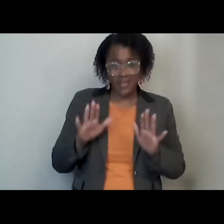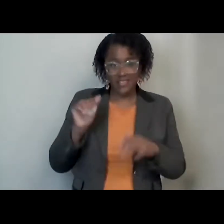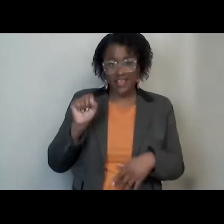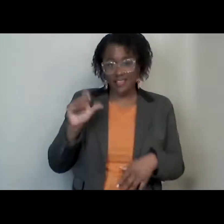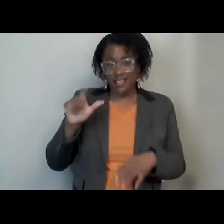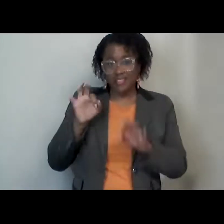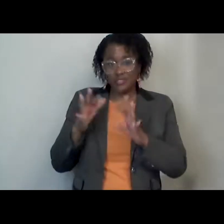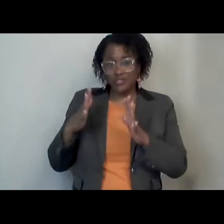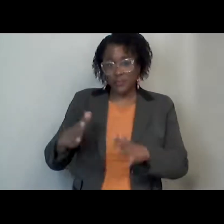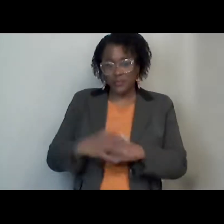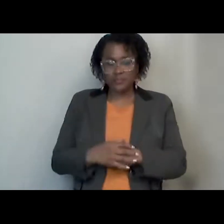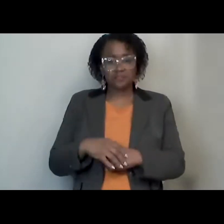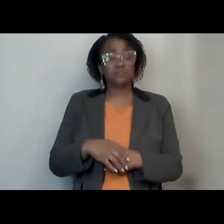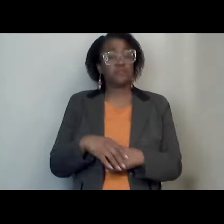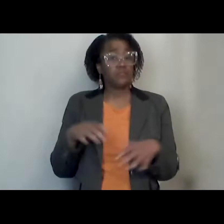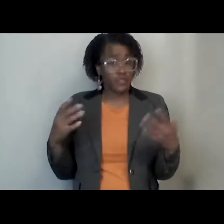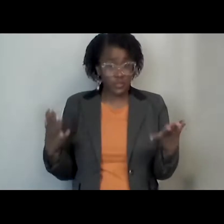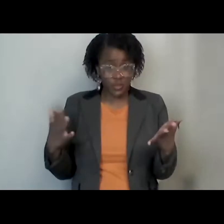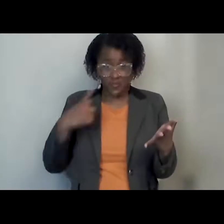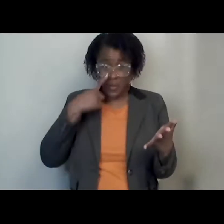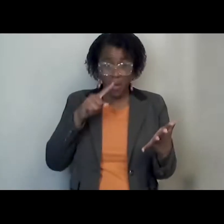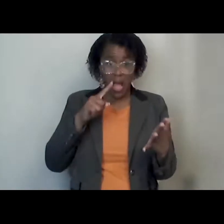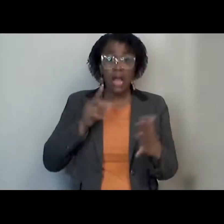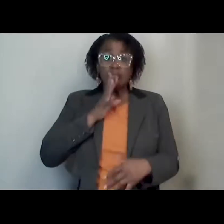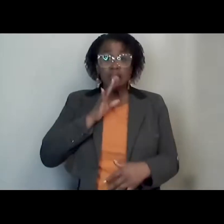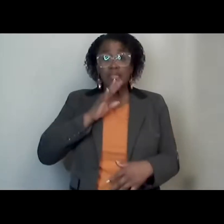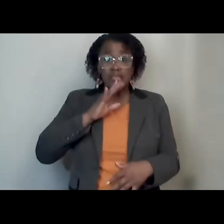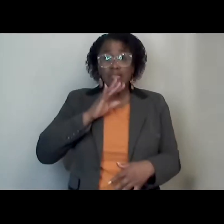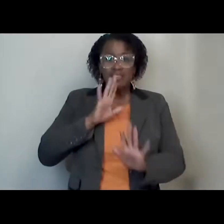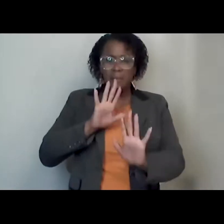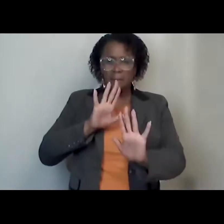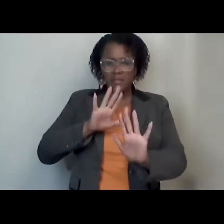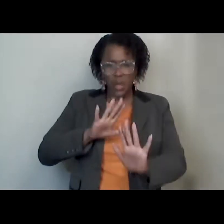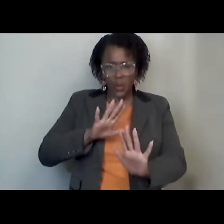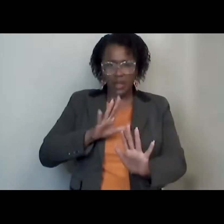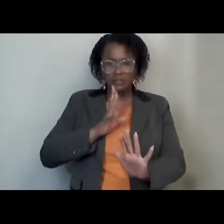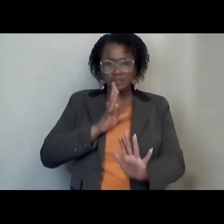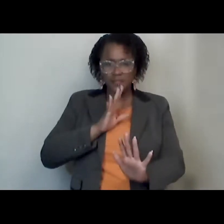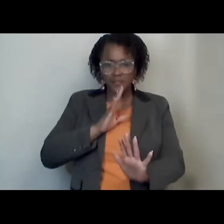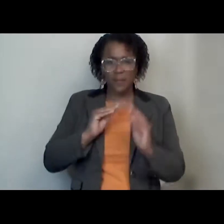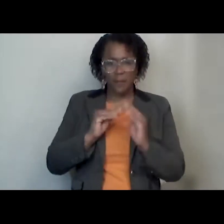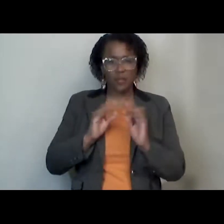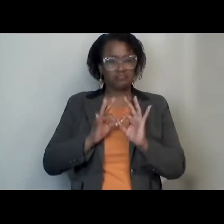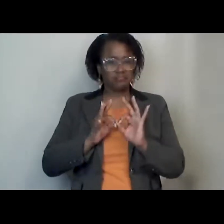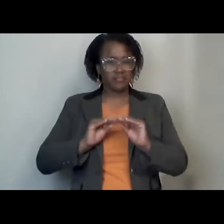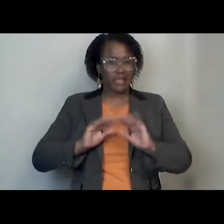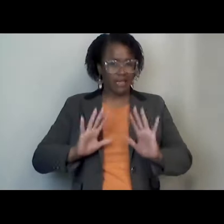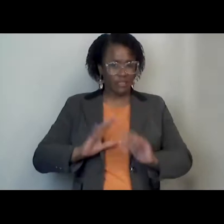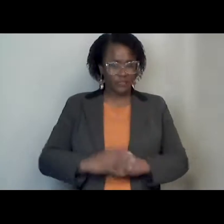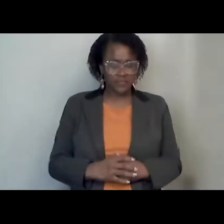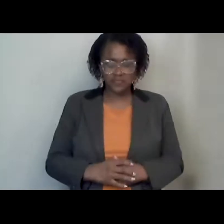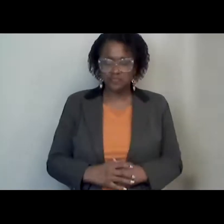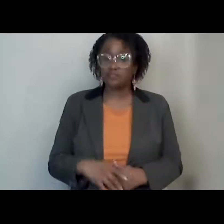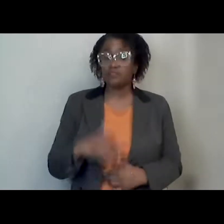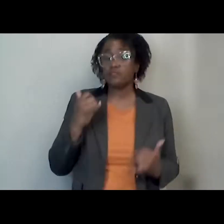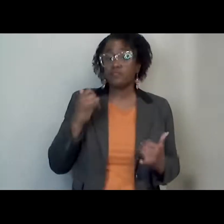interpreter. So if everyone would speak just a bit more slowly, that would be fantastic. I'm going to hand it over next to